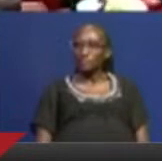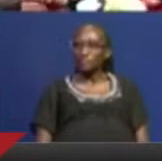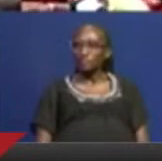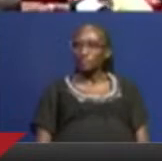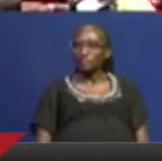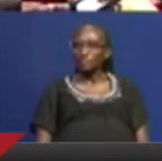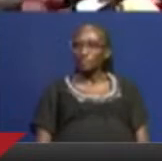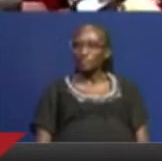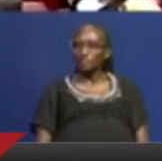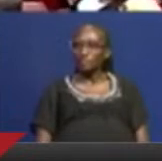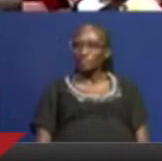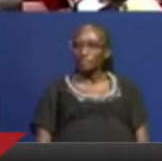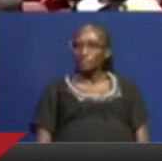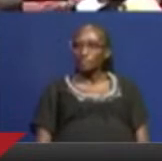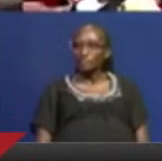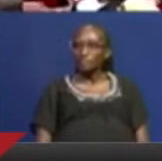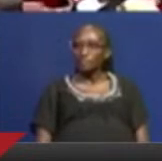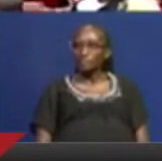Okay.